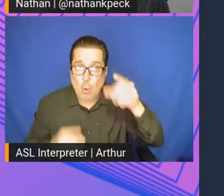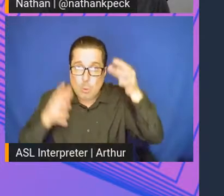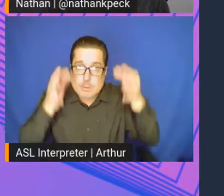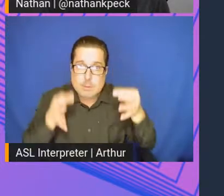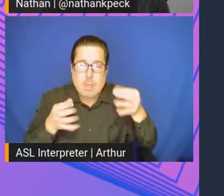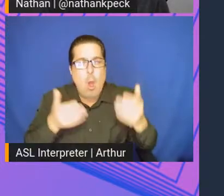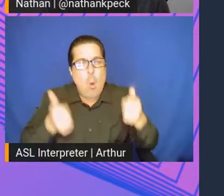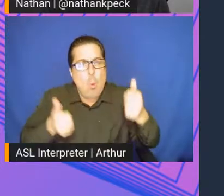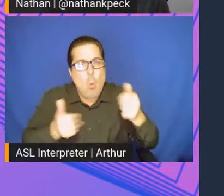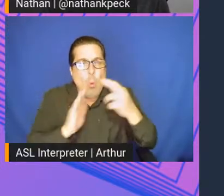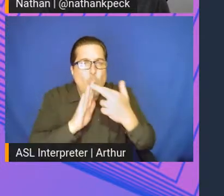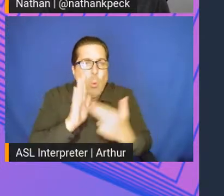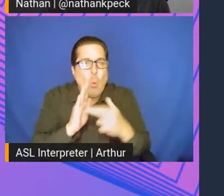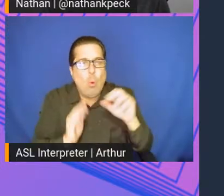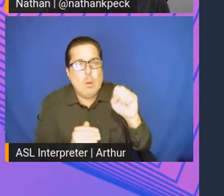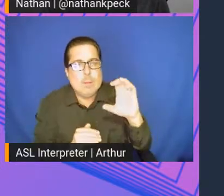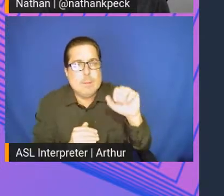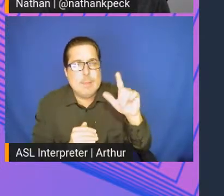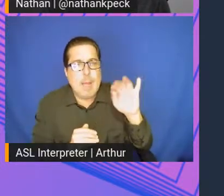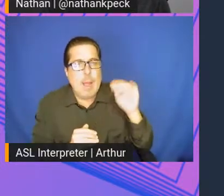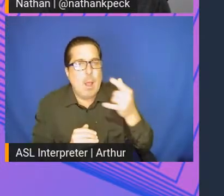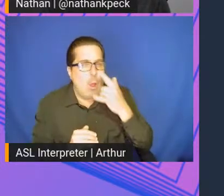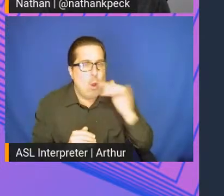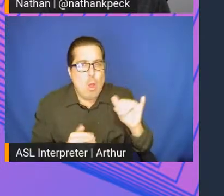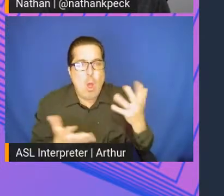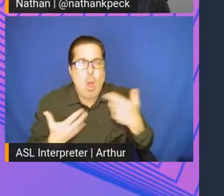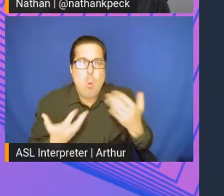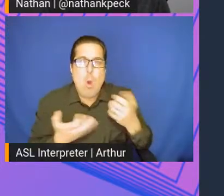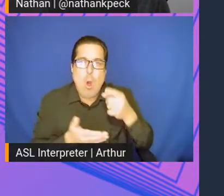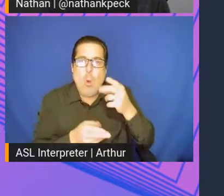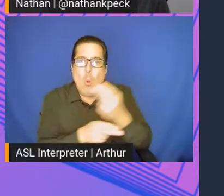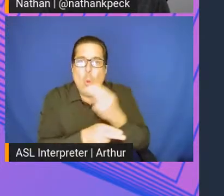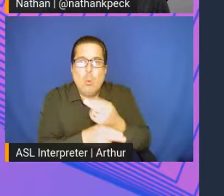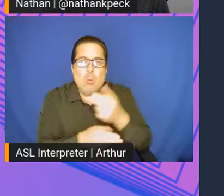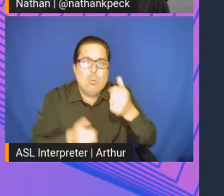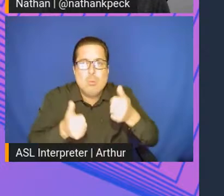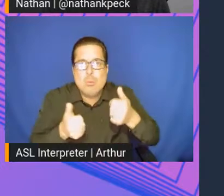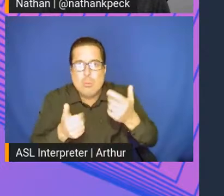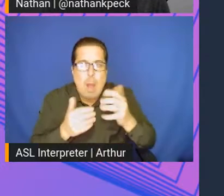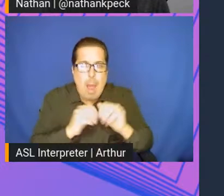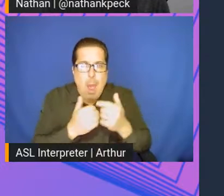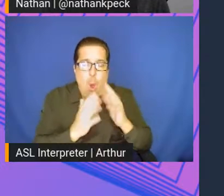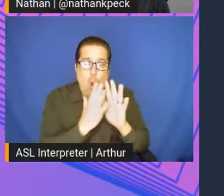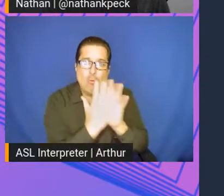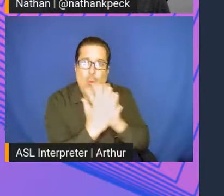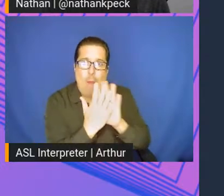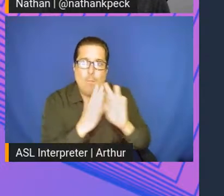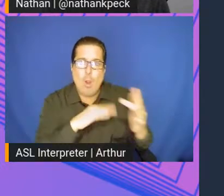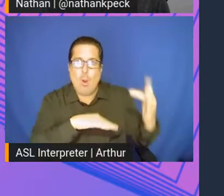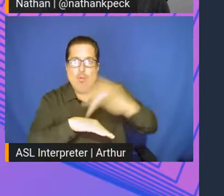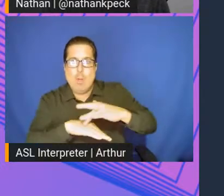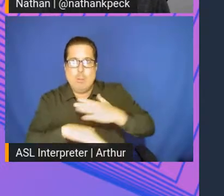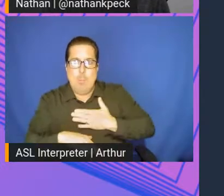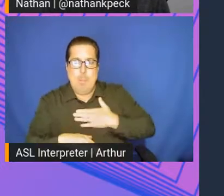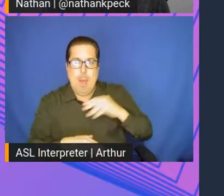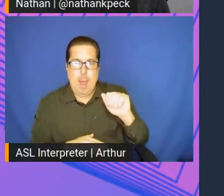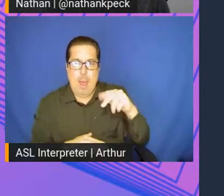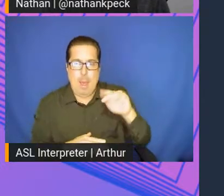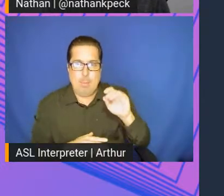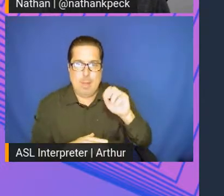rules are that you want to use, and you're going to decide how you want that traffic to actually reach your application through ingress and load